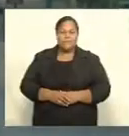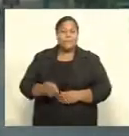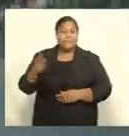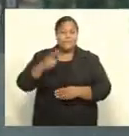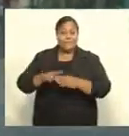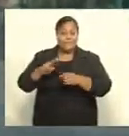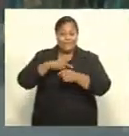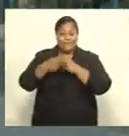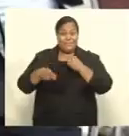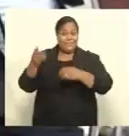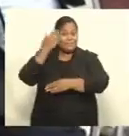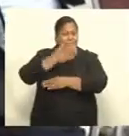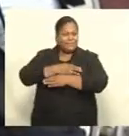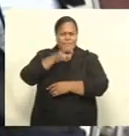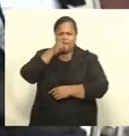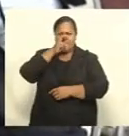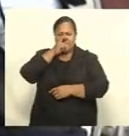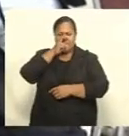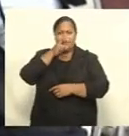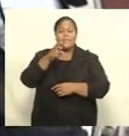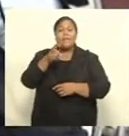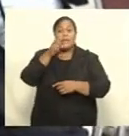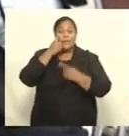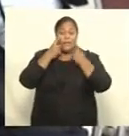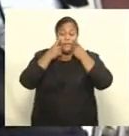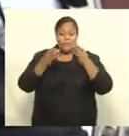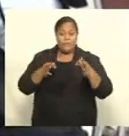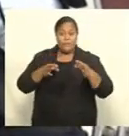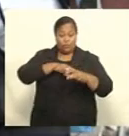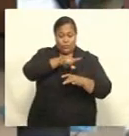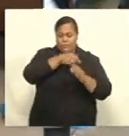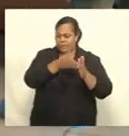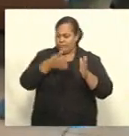In the news tonight, strict curfew for Suvarnasori corridor.